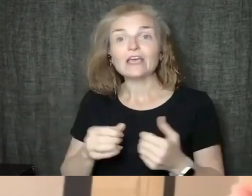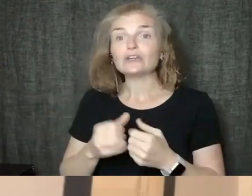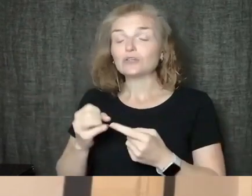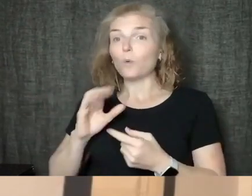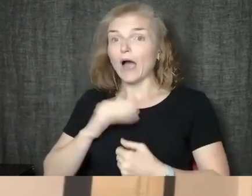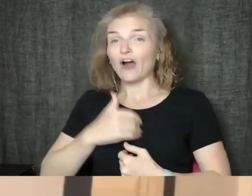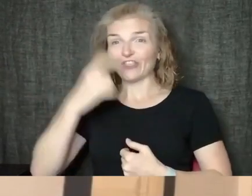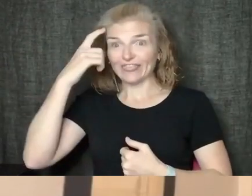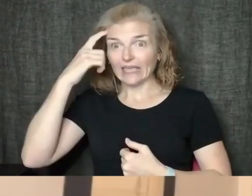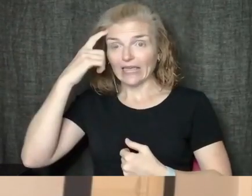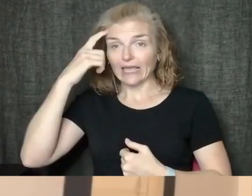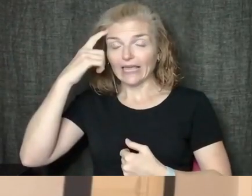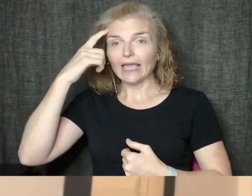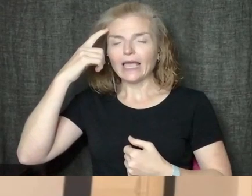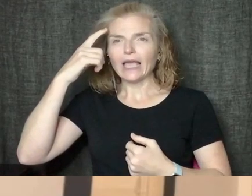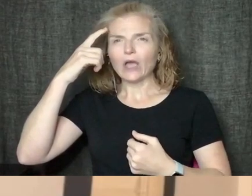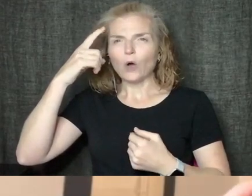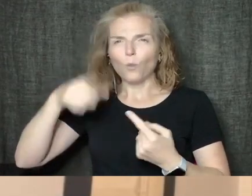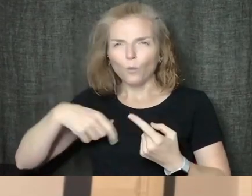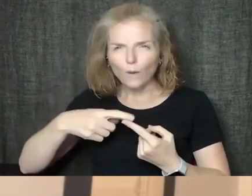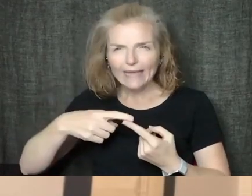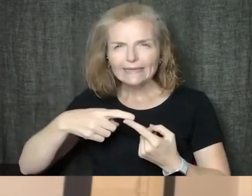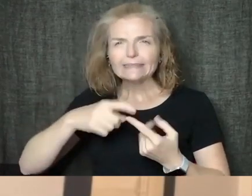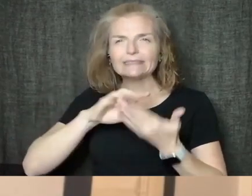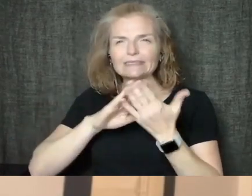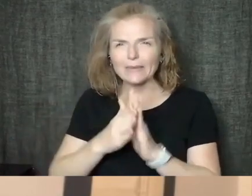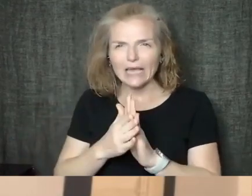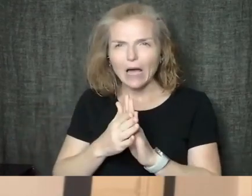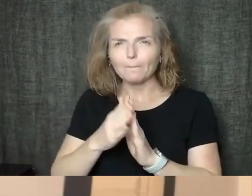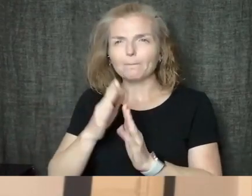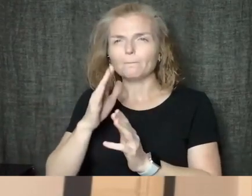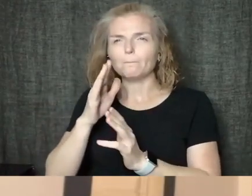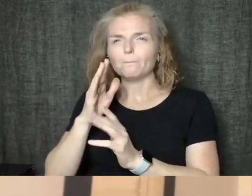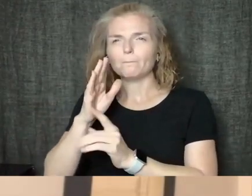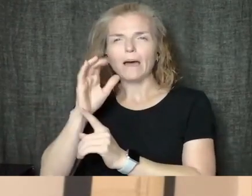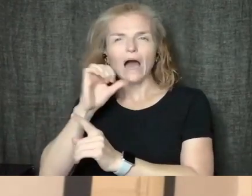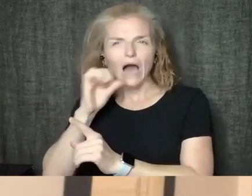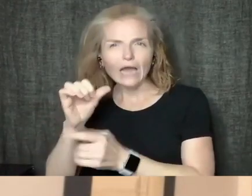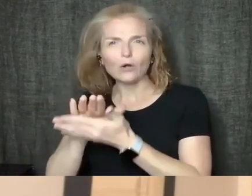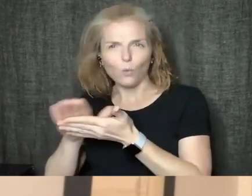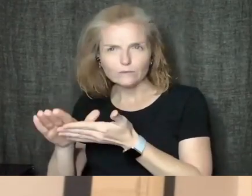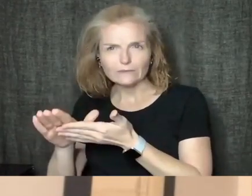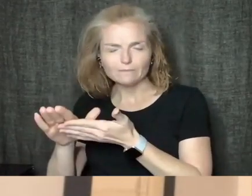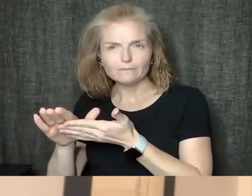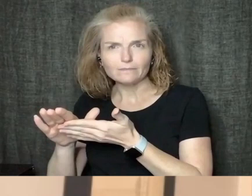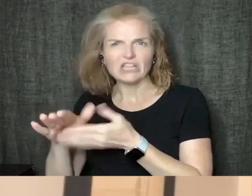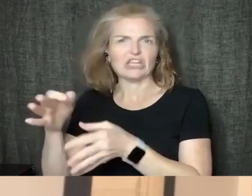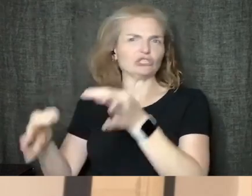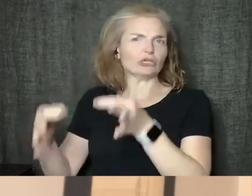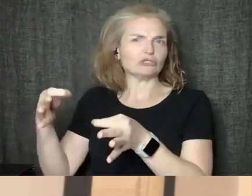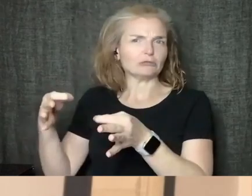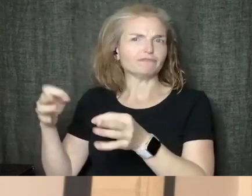thinking cross the line into unwholesome from just trying to stay in alignment with what we perceive to be